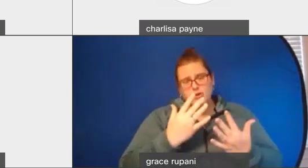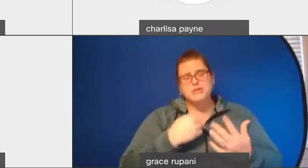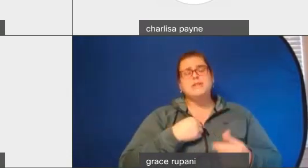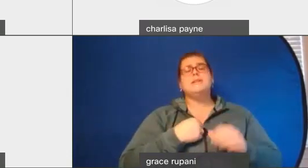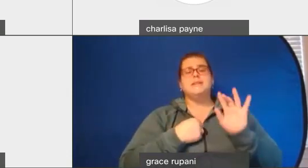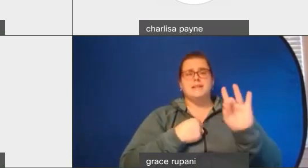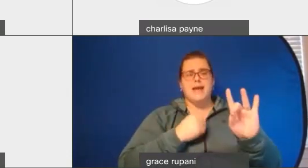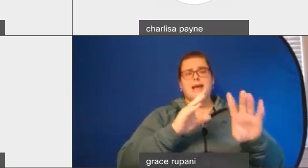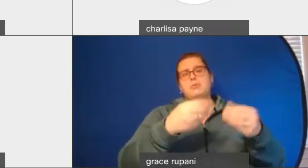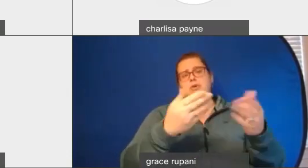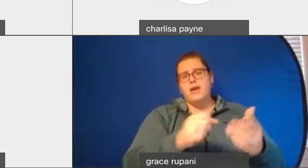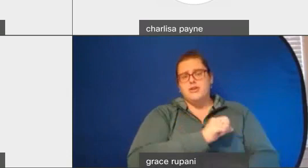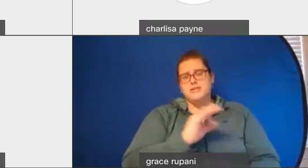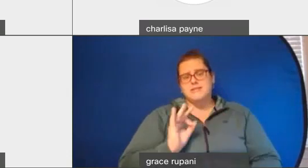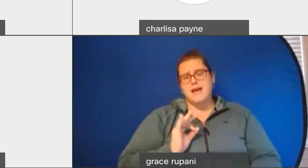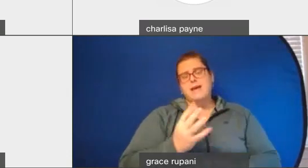to COVID-19.